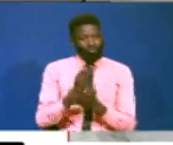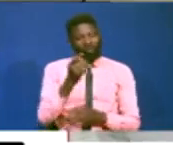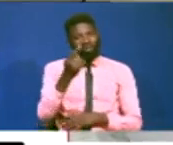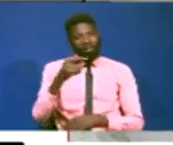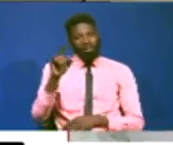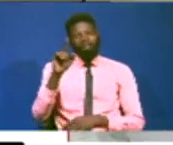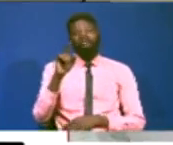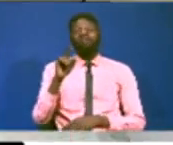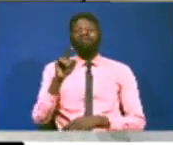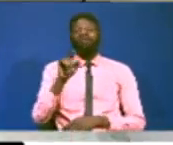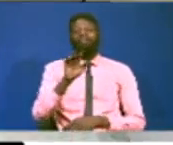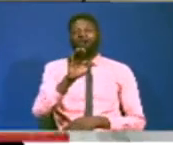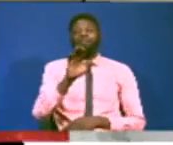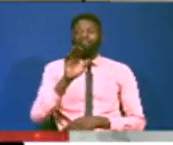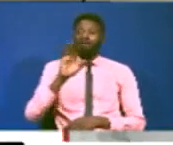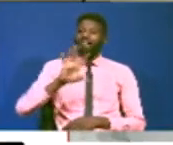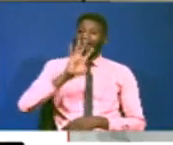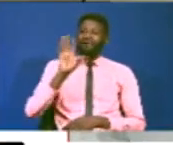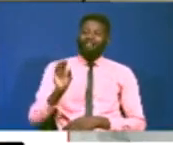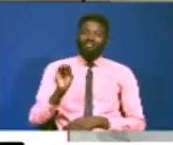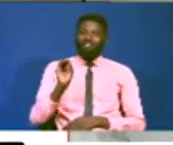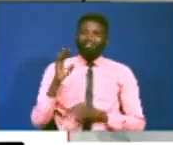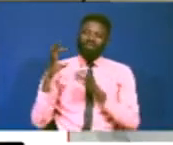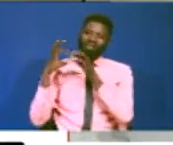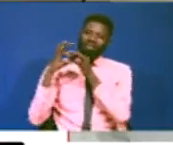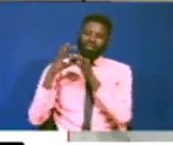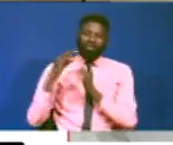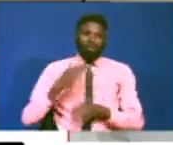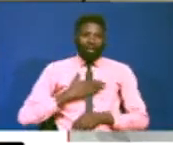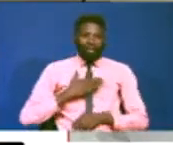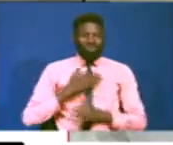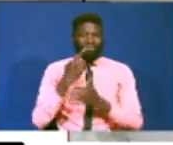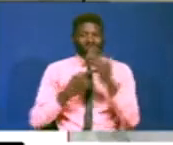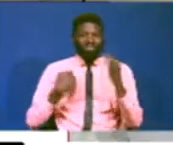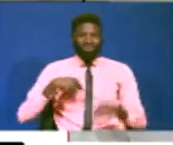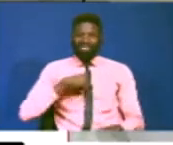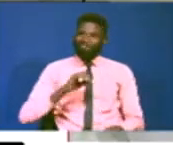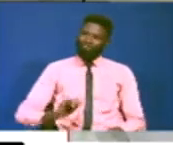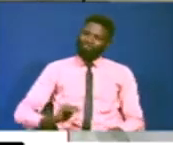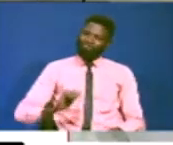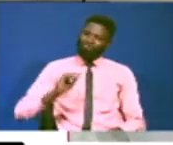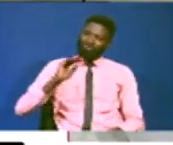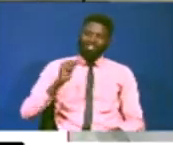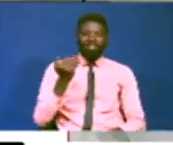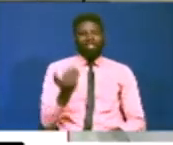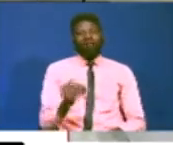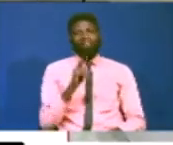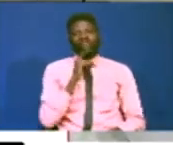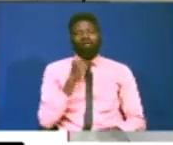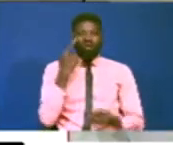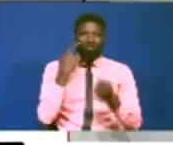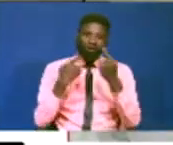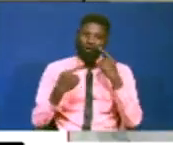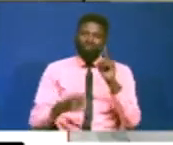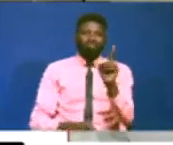me take us back to our African nature. We have been born and you've been taught from a very young age, you know, men, you don't cry, you don't show your